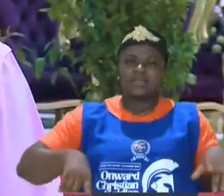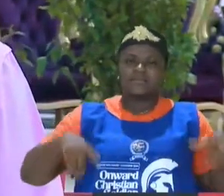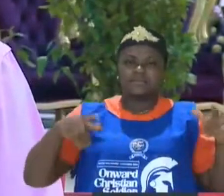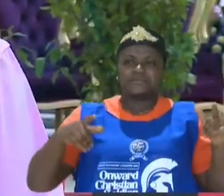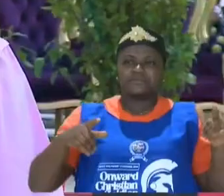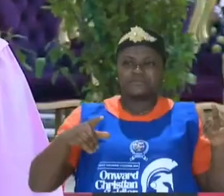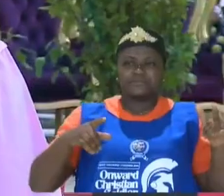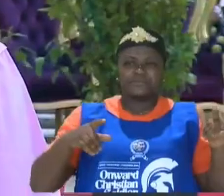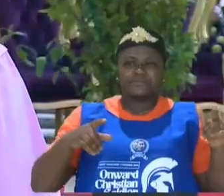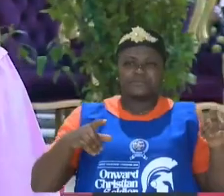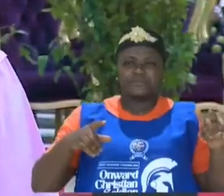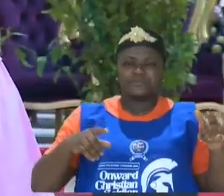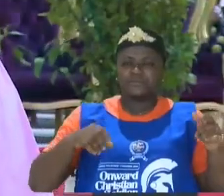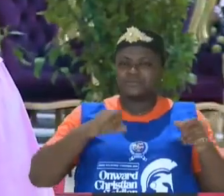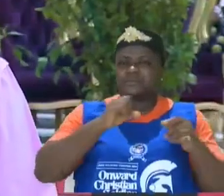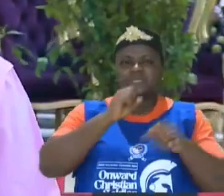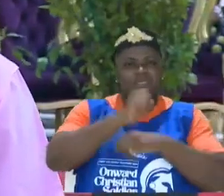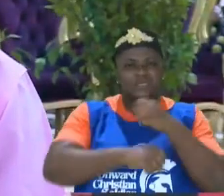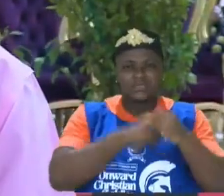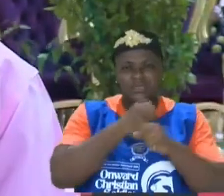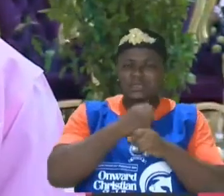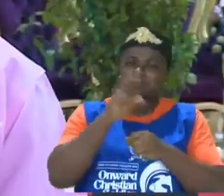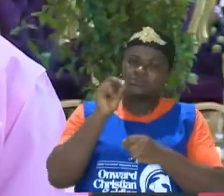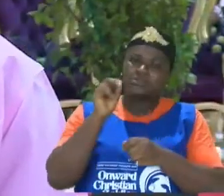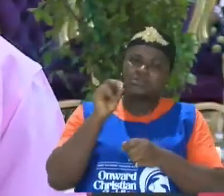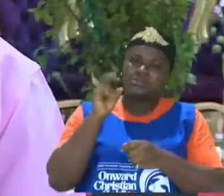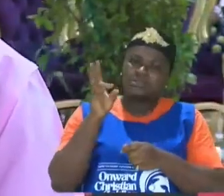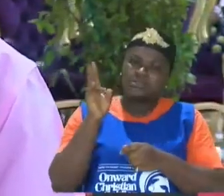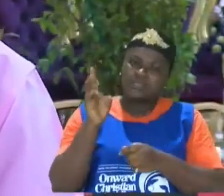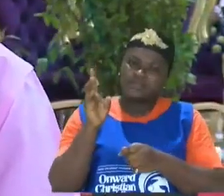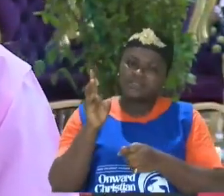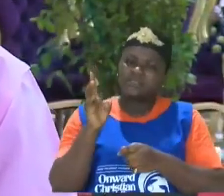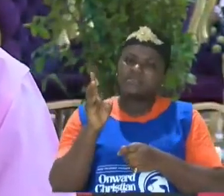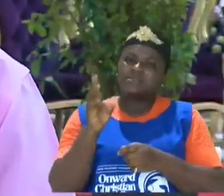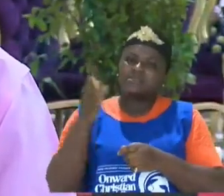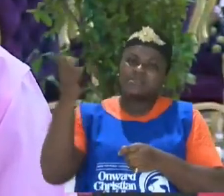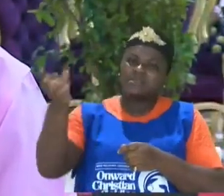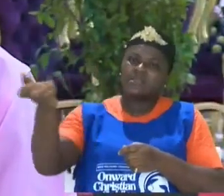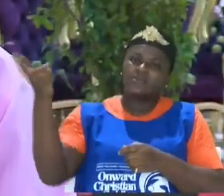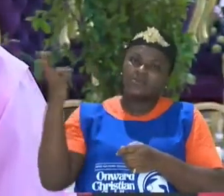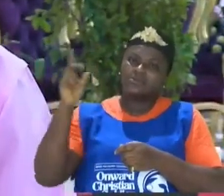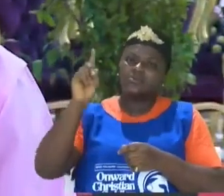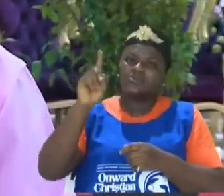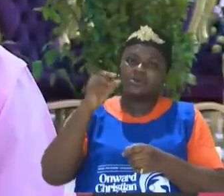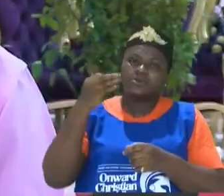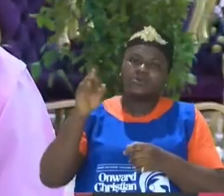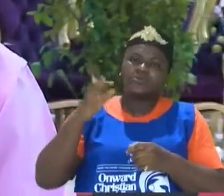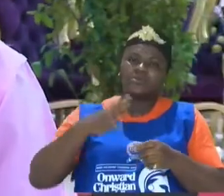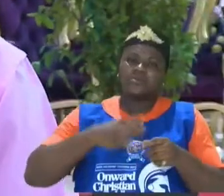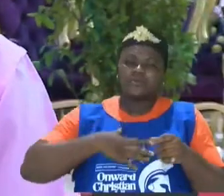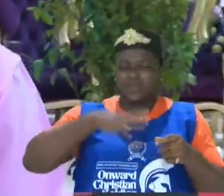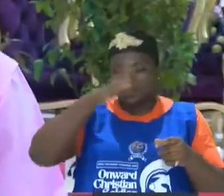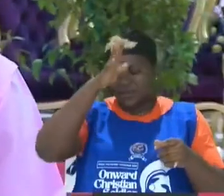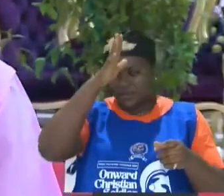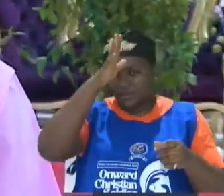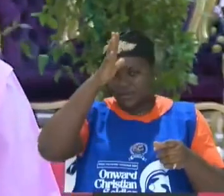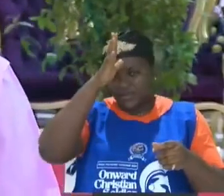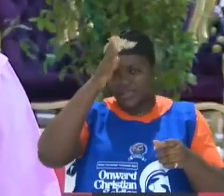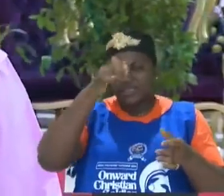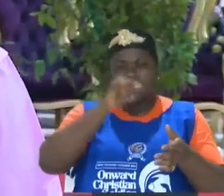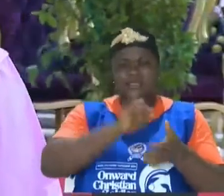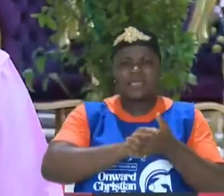Year 2017, there was one of our daddy that sent me there to go and cut bamboo out of